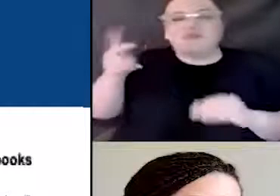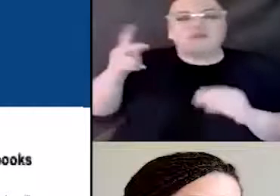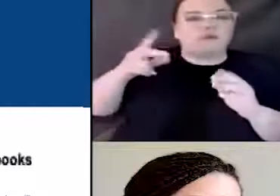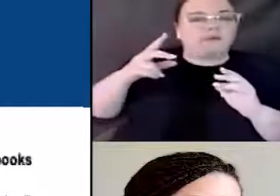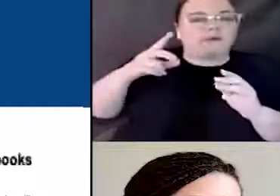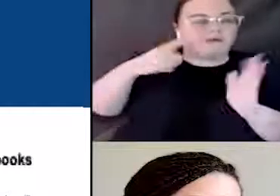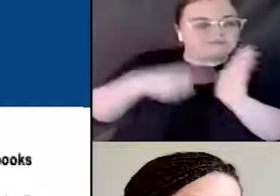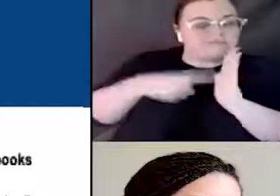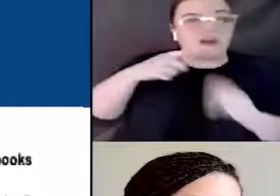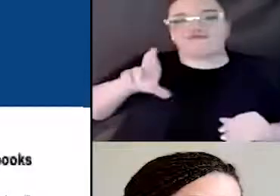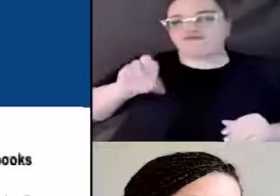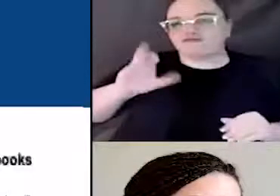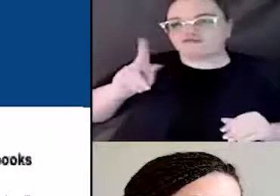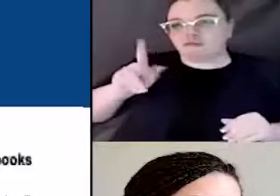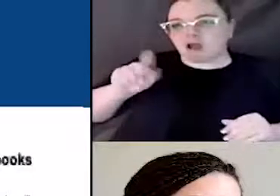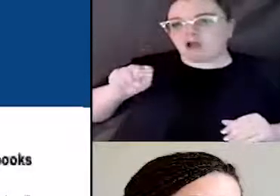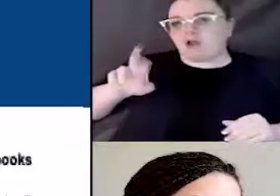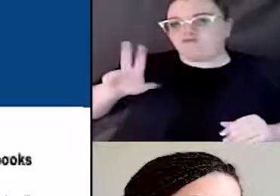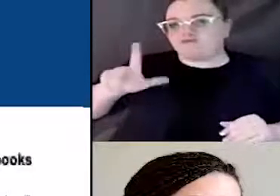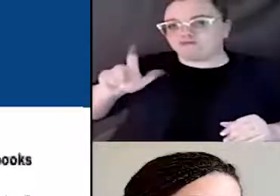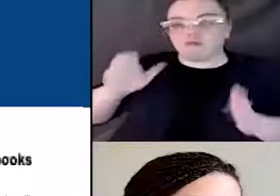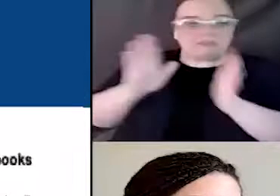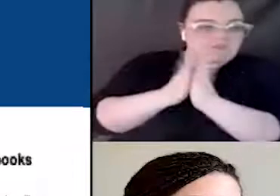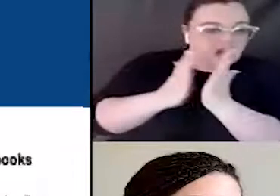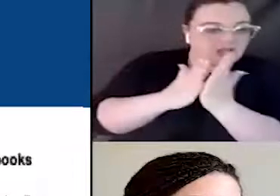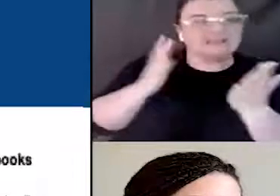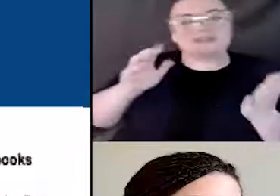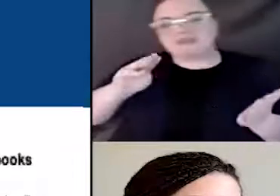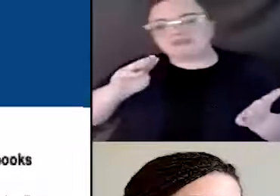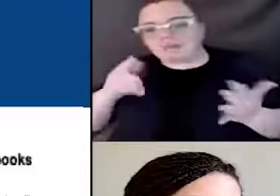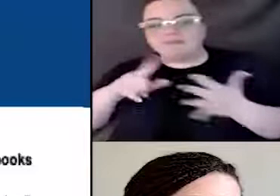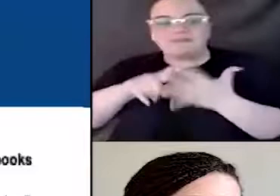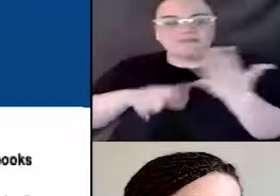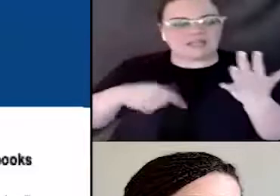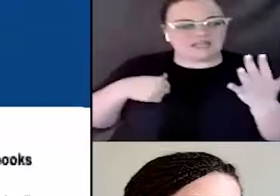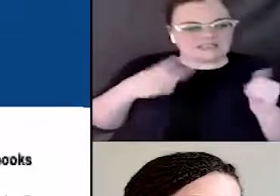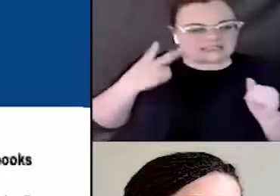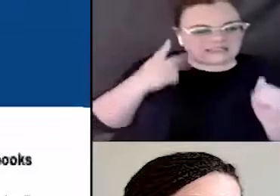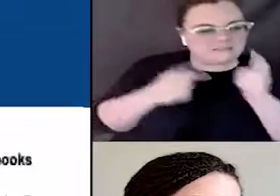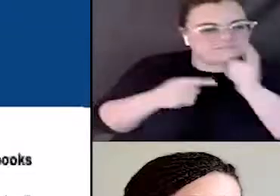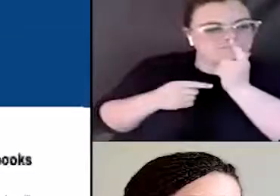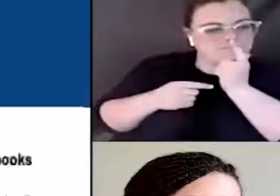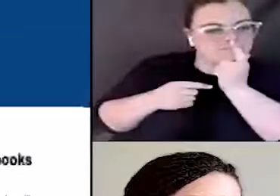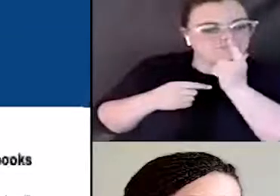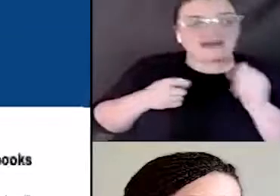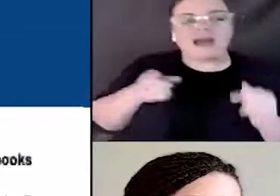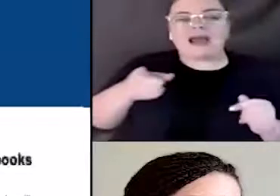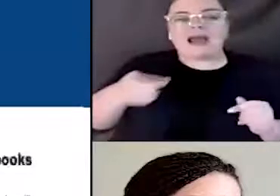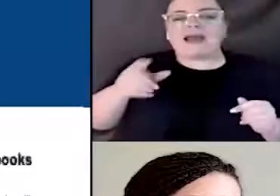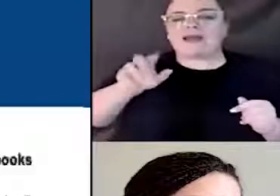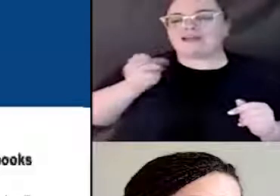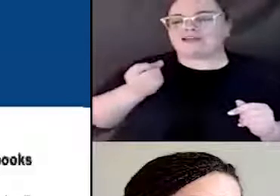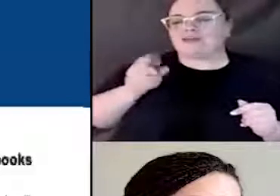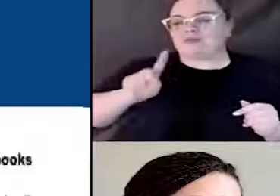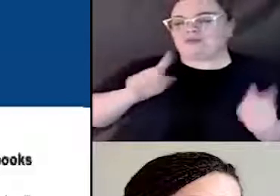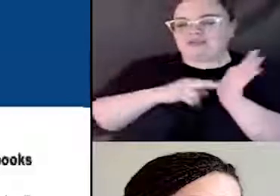and the Map Your Neighborhood program. Yeah, there's a typo there. It should be 1,250 Map Your Neighborhood shingle